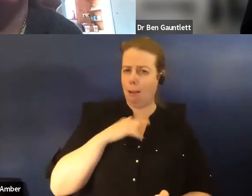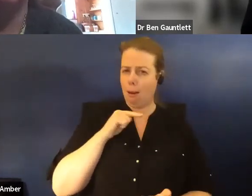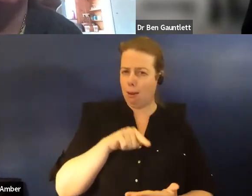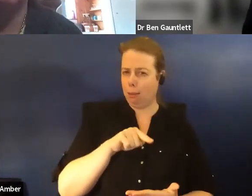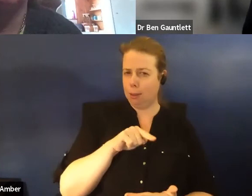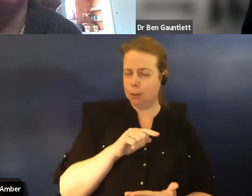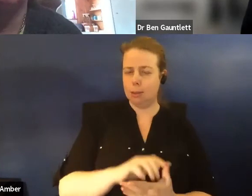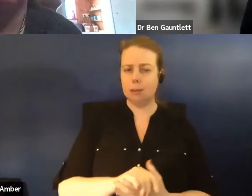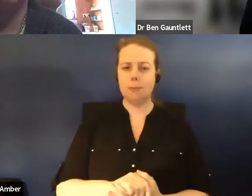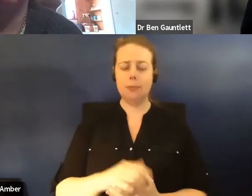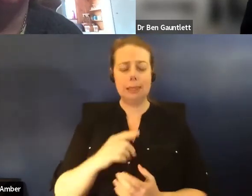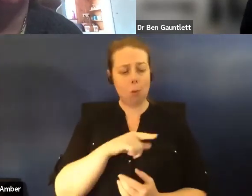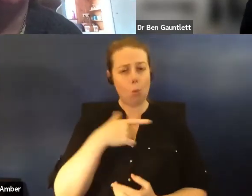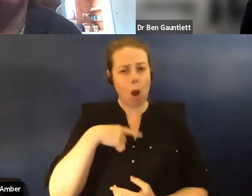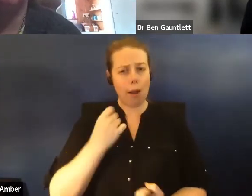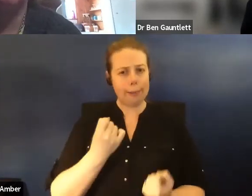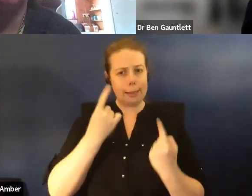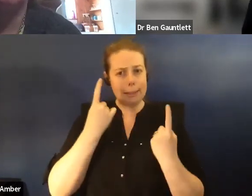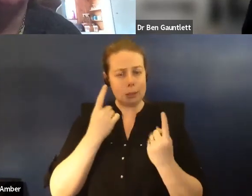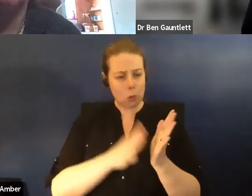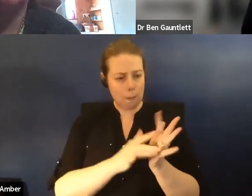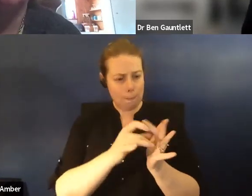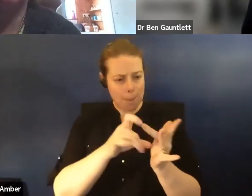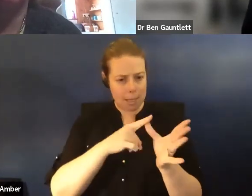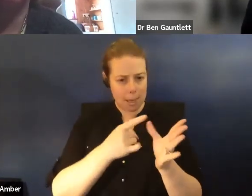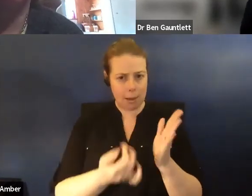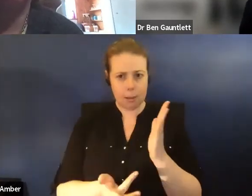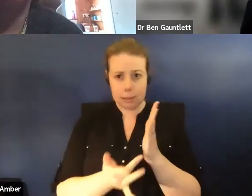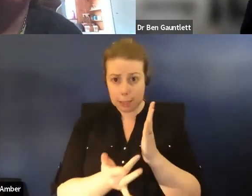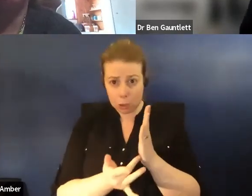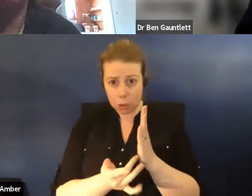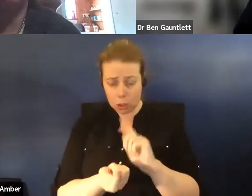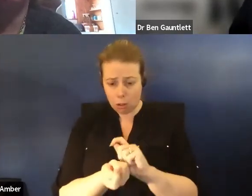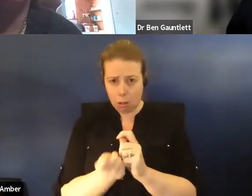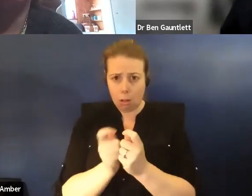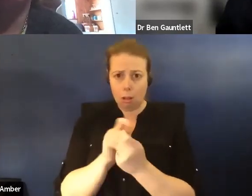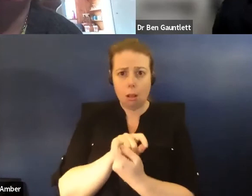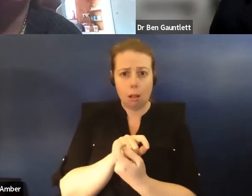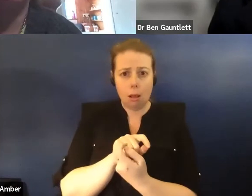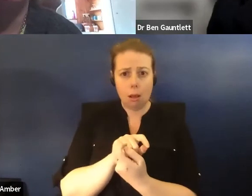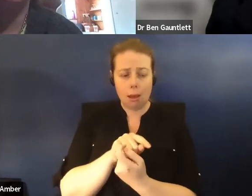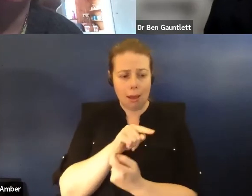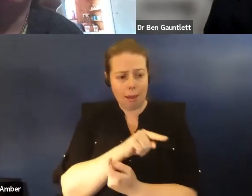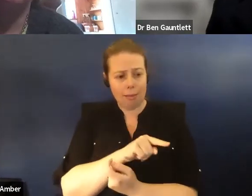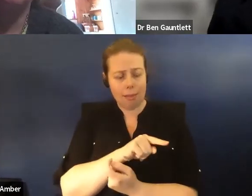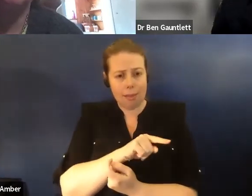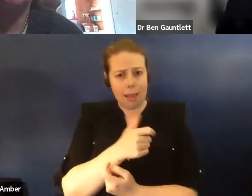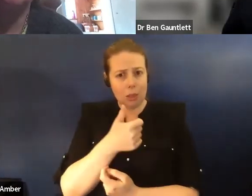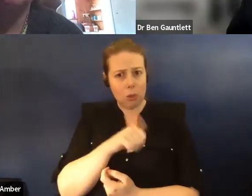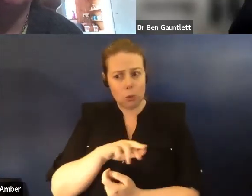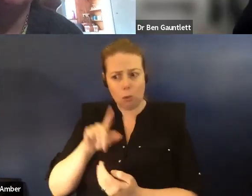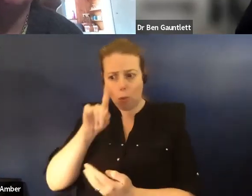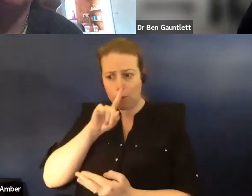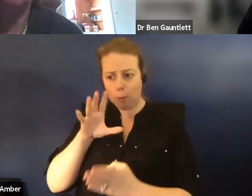the changing nature of media and technology and the use of media for people with disability, and that it extended to video